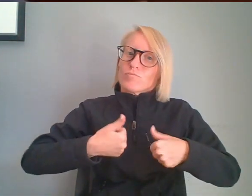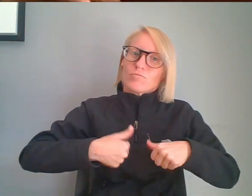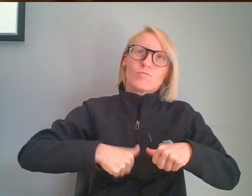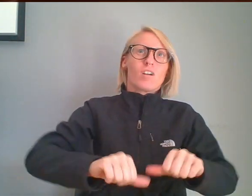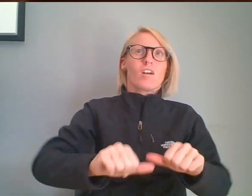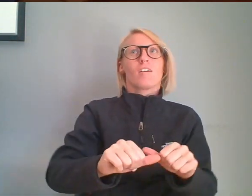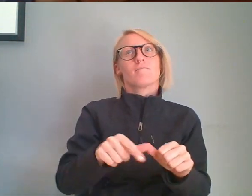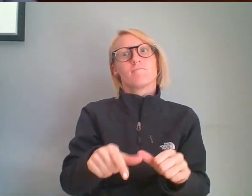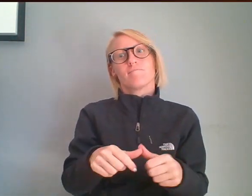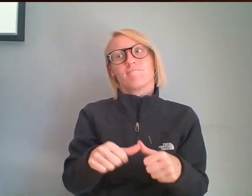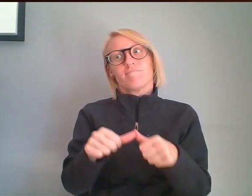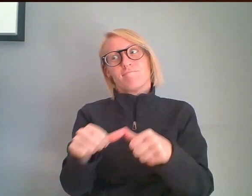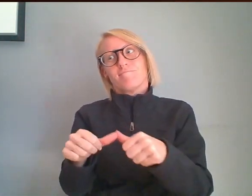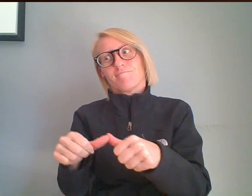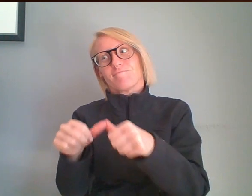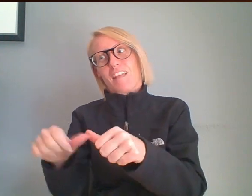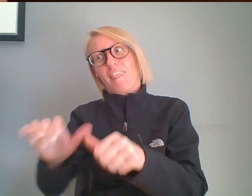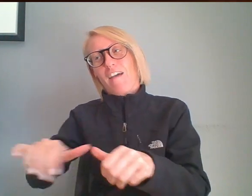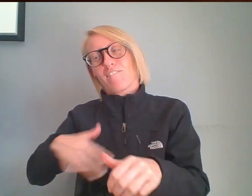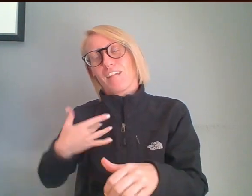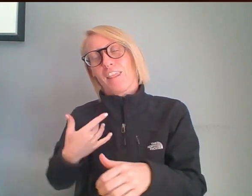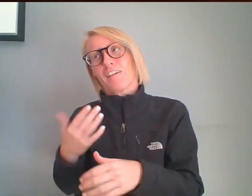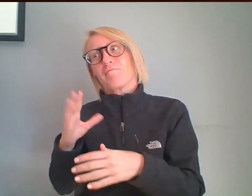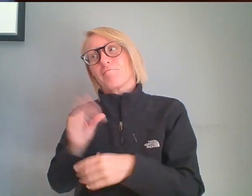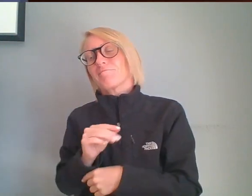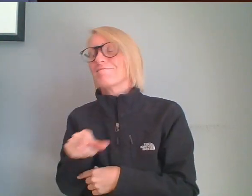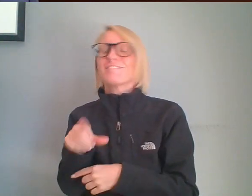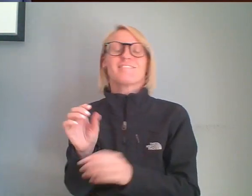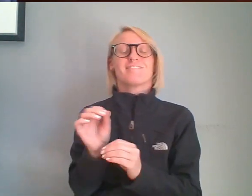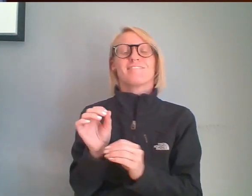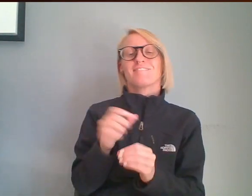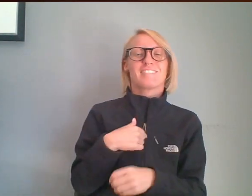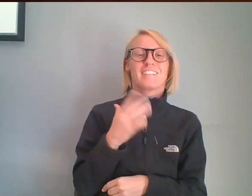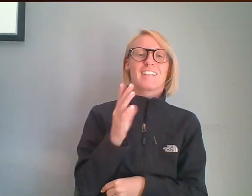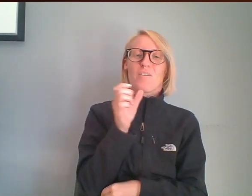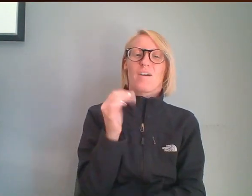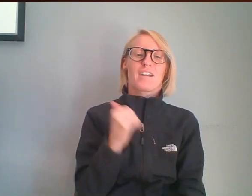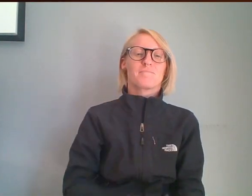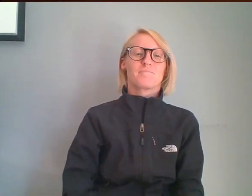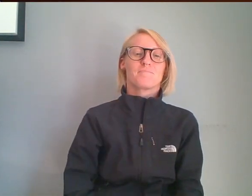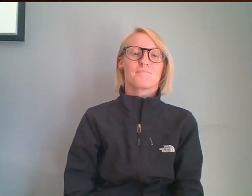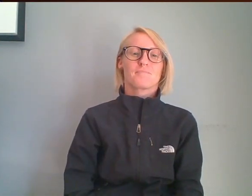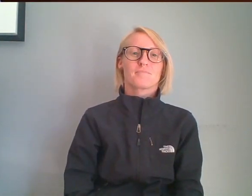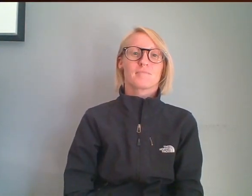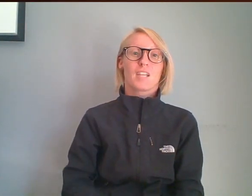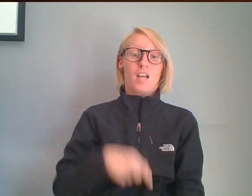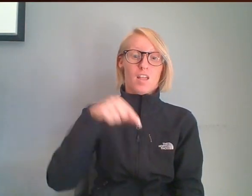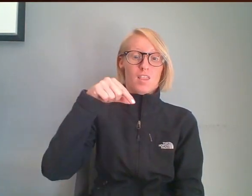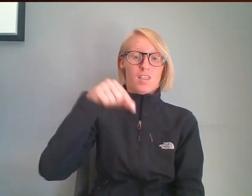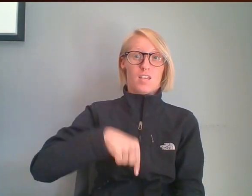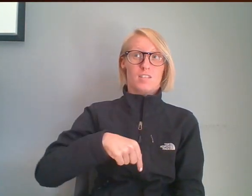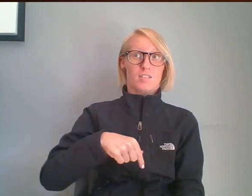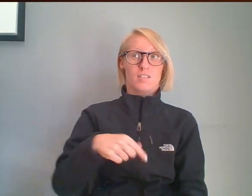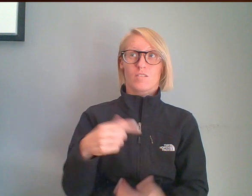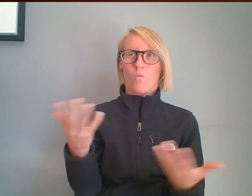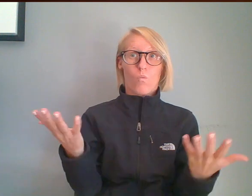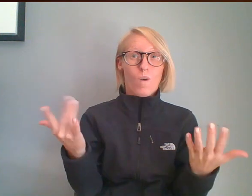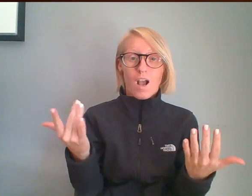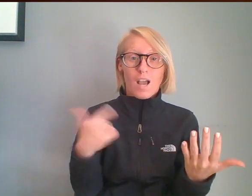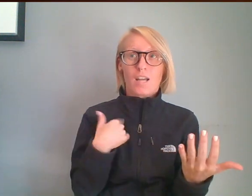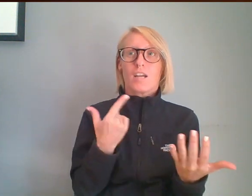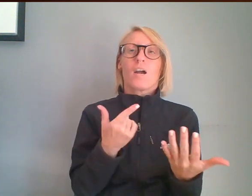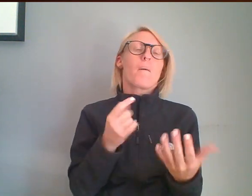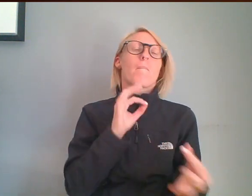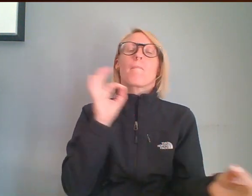that feeling along. No, that's not why I do this. I do this because this is a perfect analogy for what we're going